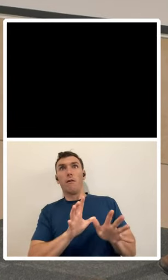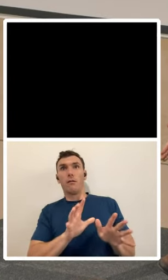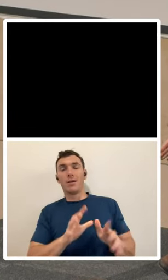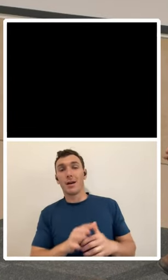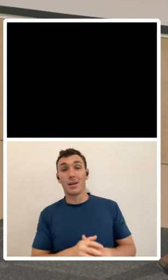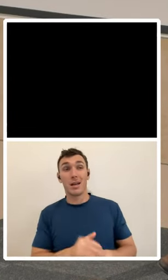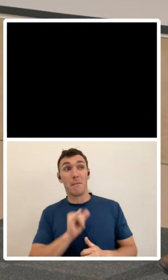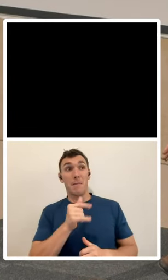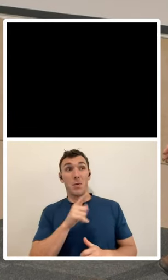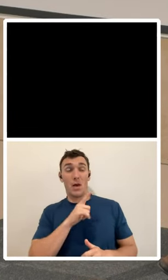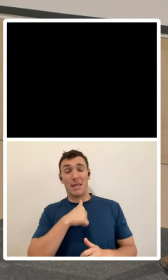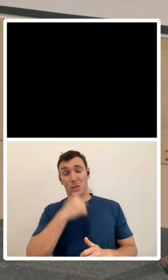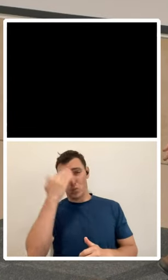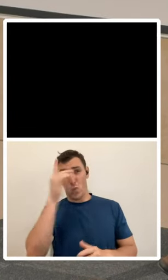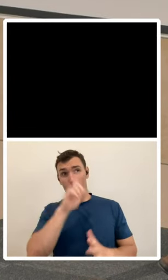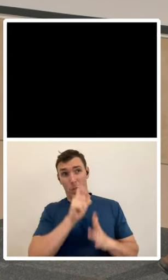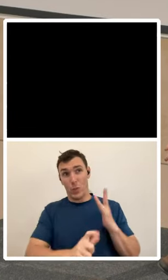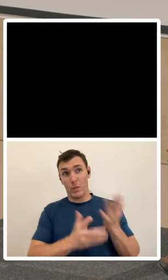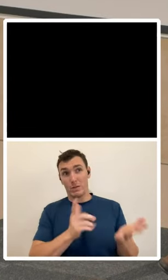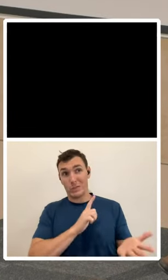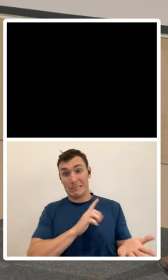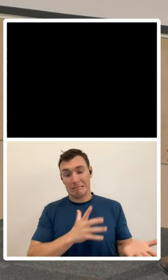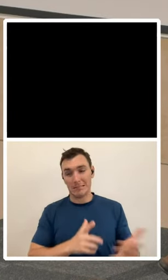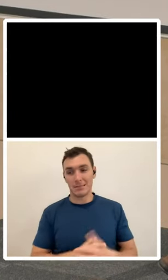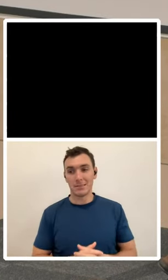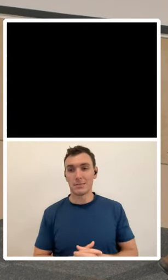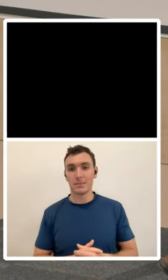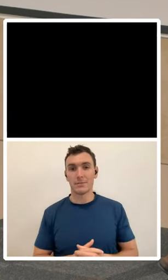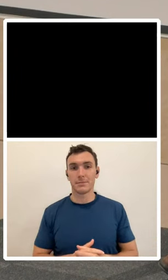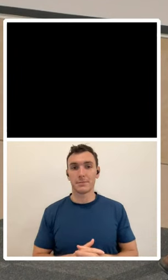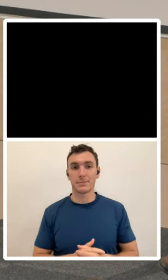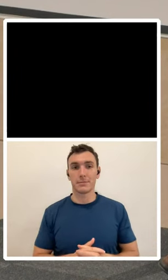so I think economics itself, I've been very outspoken about the way that